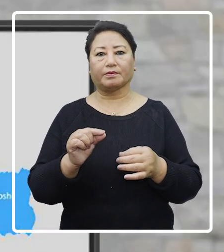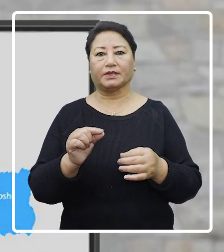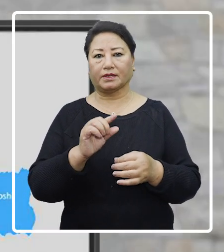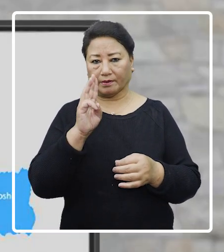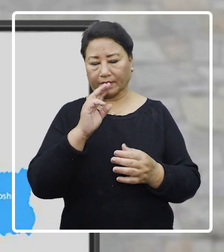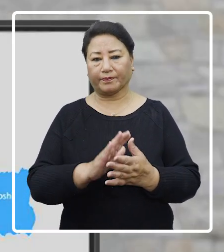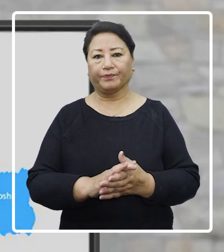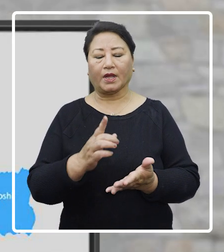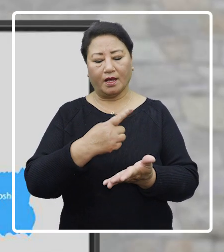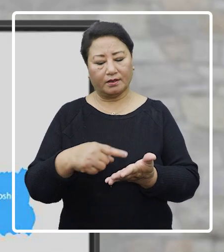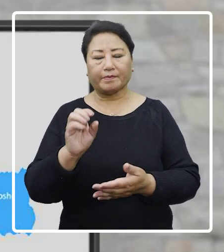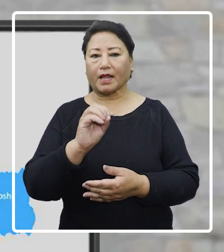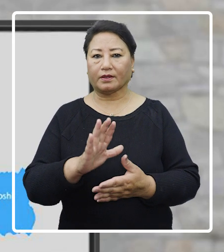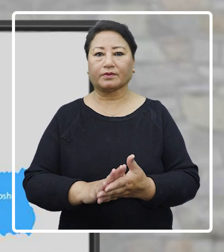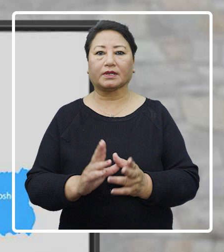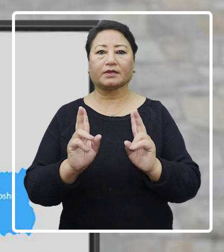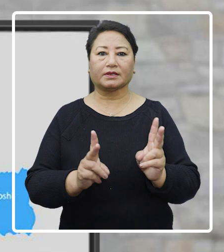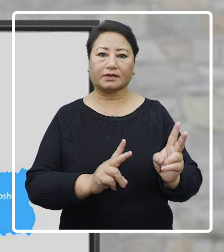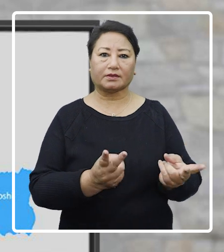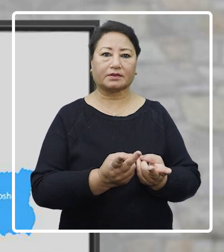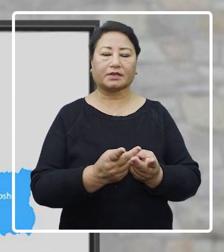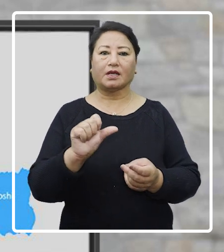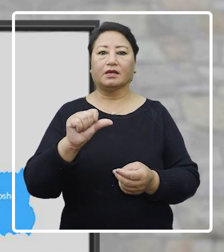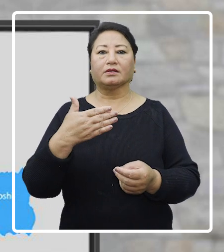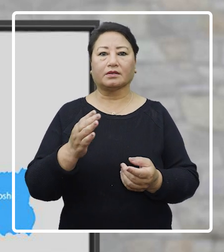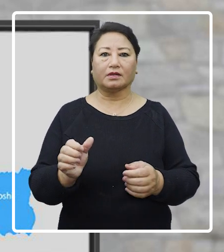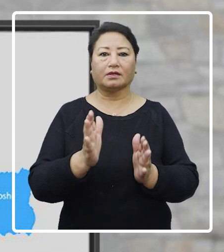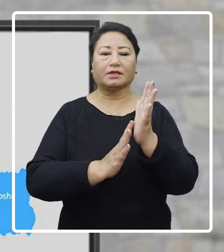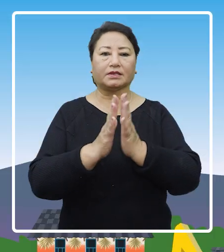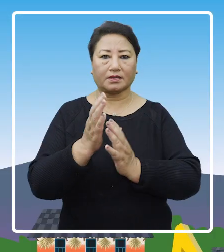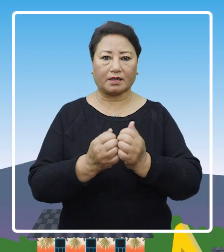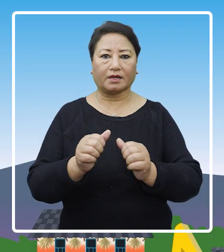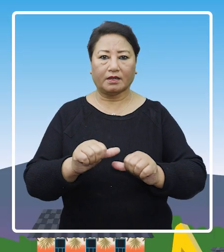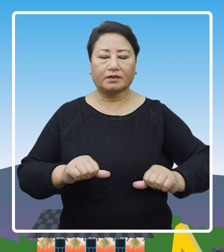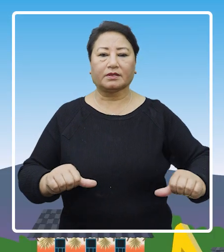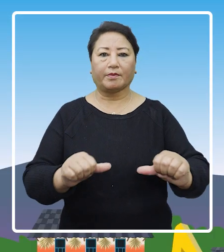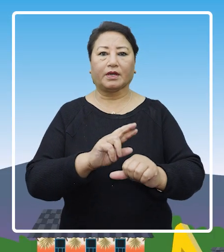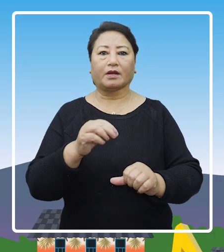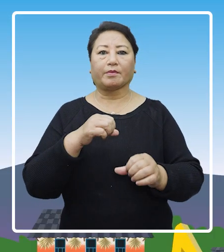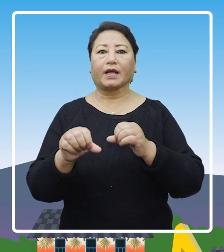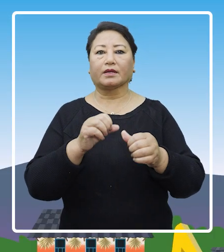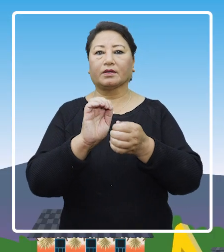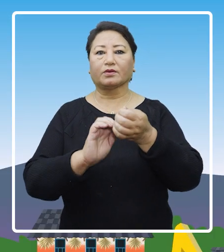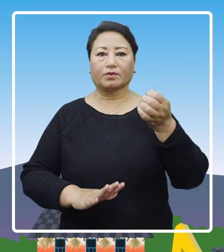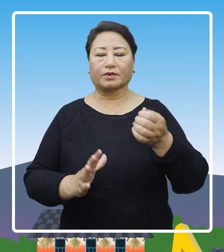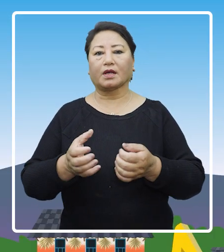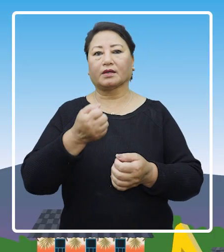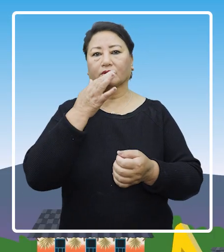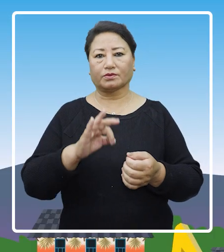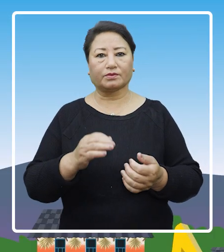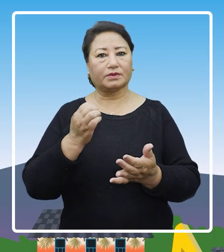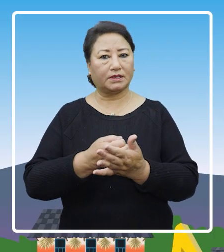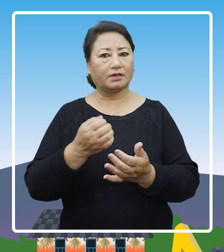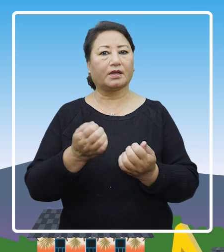like ensuring access to water, forests, land, and nature resources with free, prior, and informed